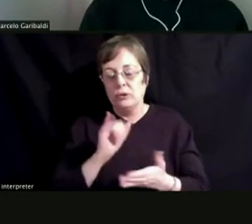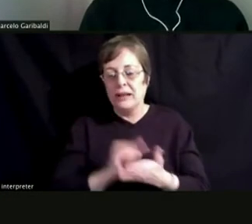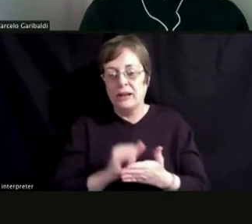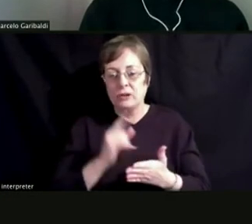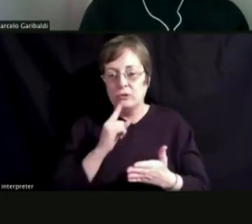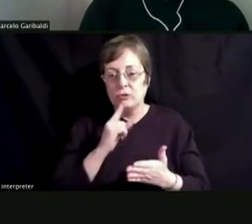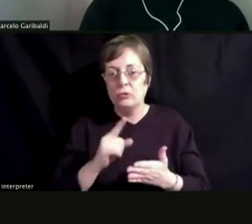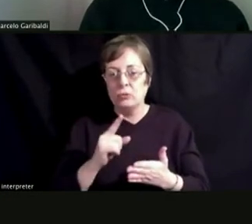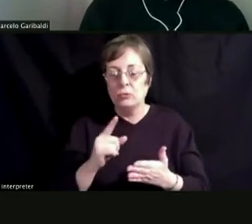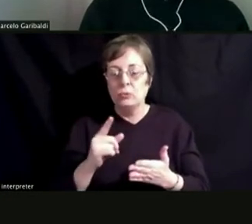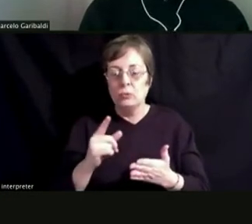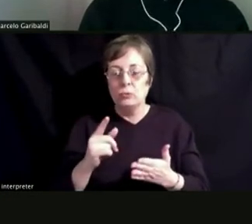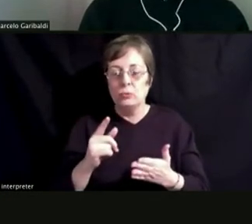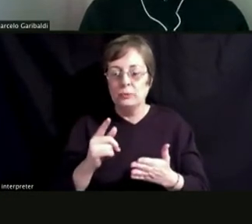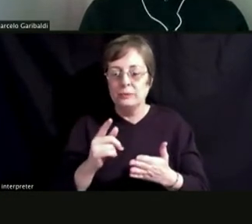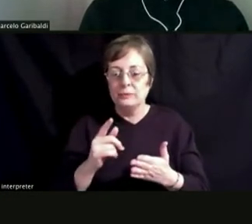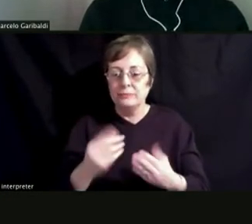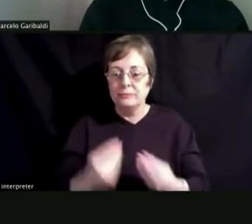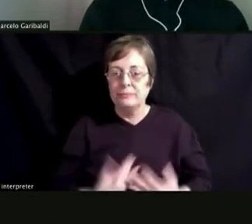exposure.